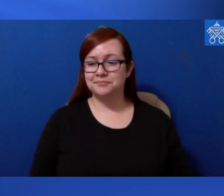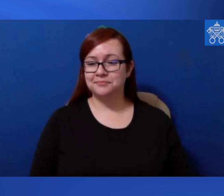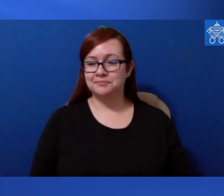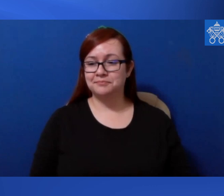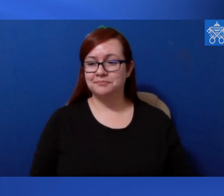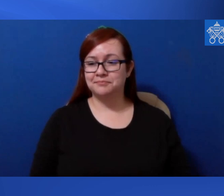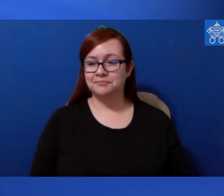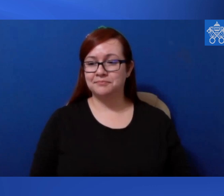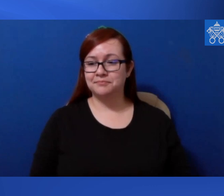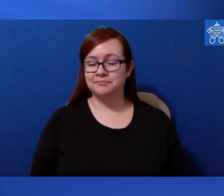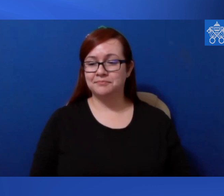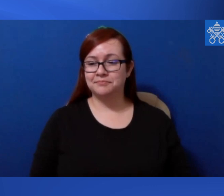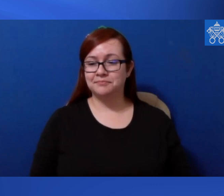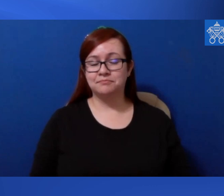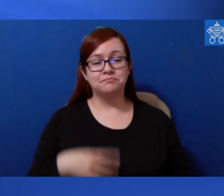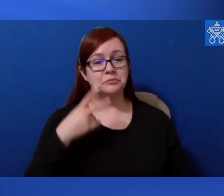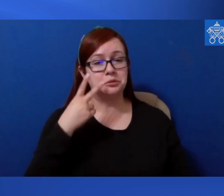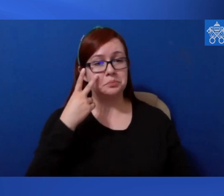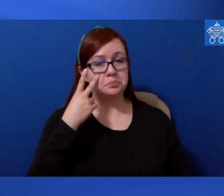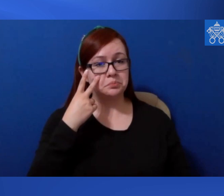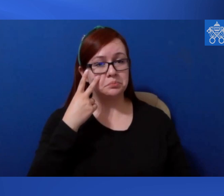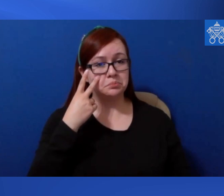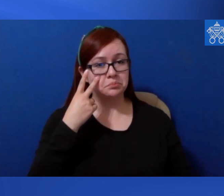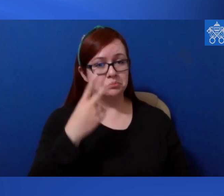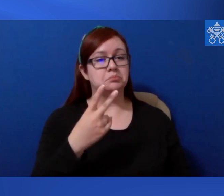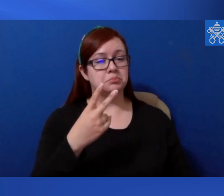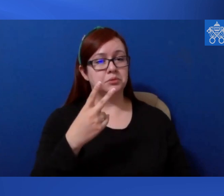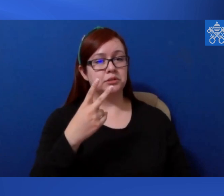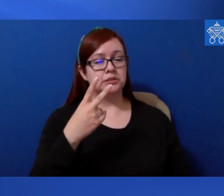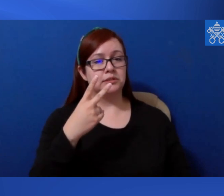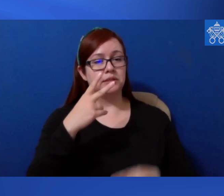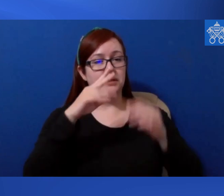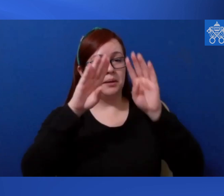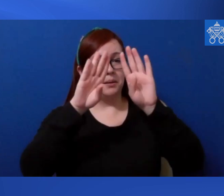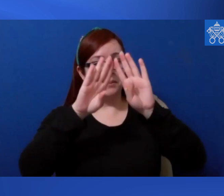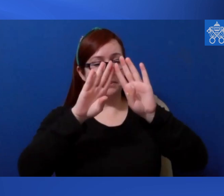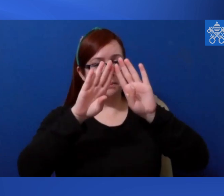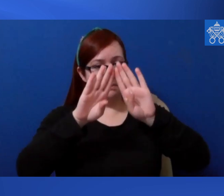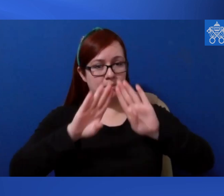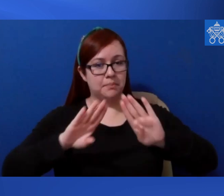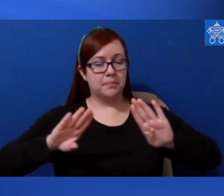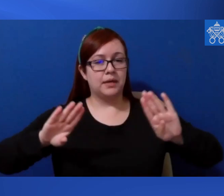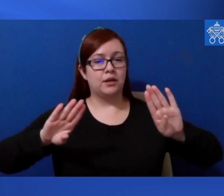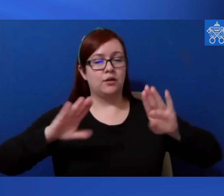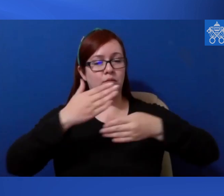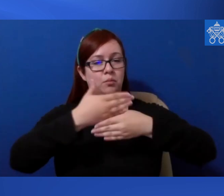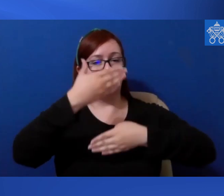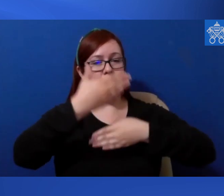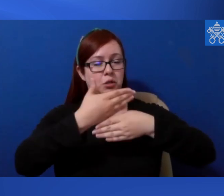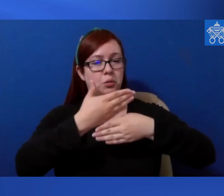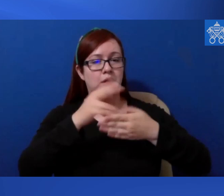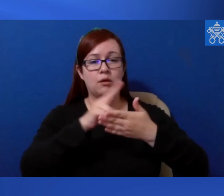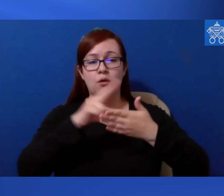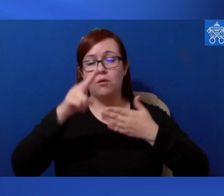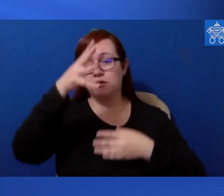the banner and the window of the palace where the Holy Father will emerge in just a few minutes'